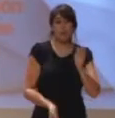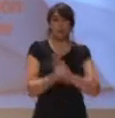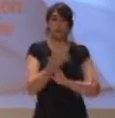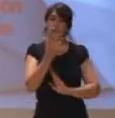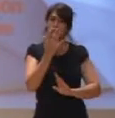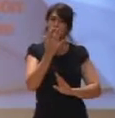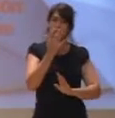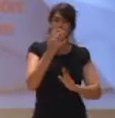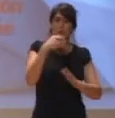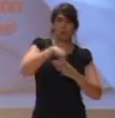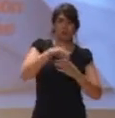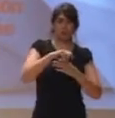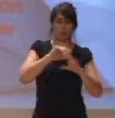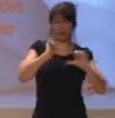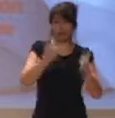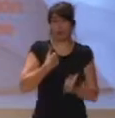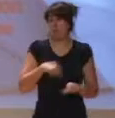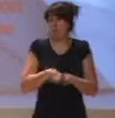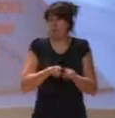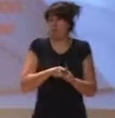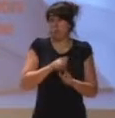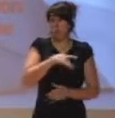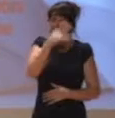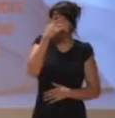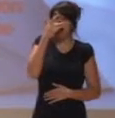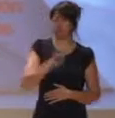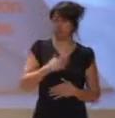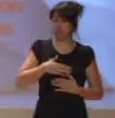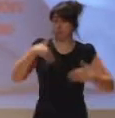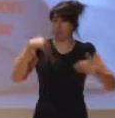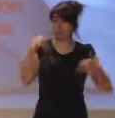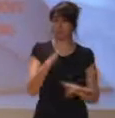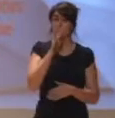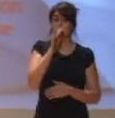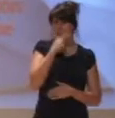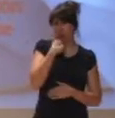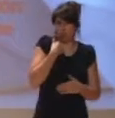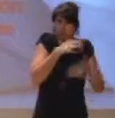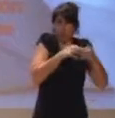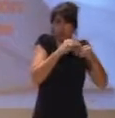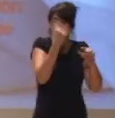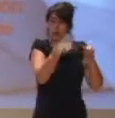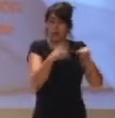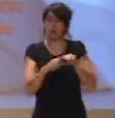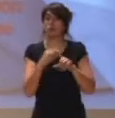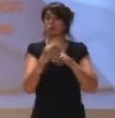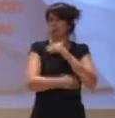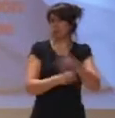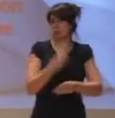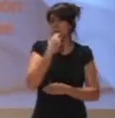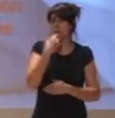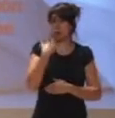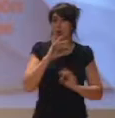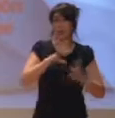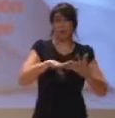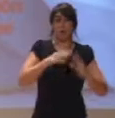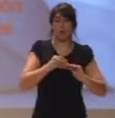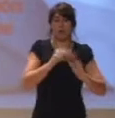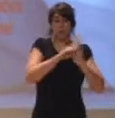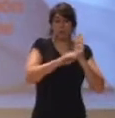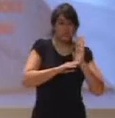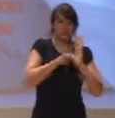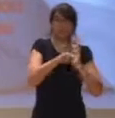so that when these contents come and are made available by different users, here we use the